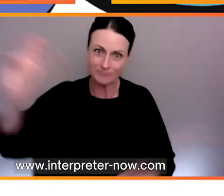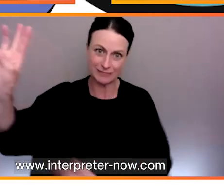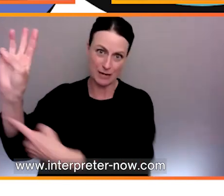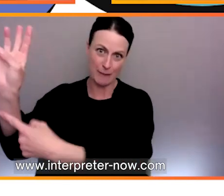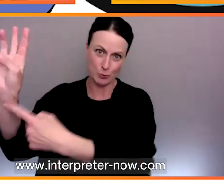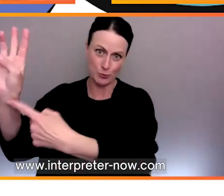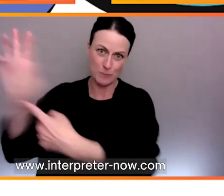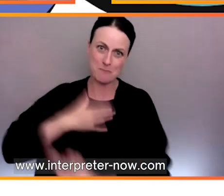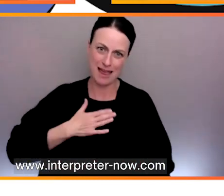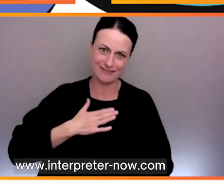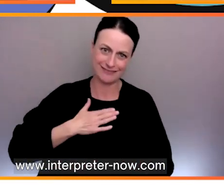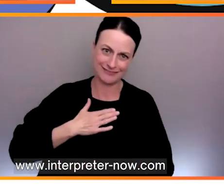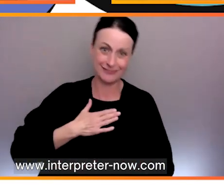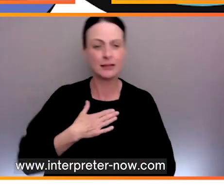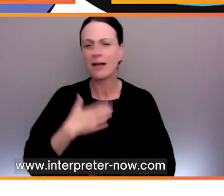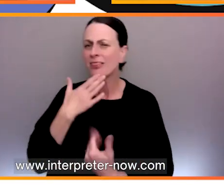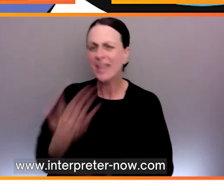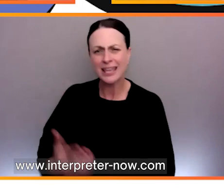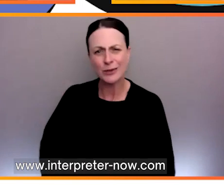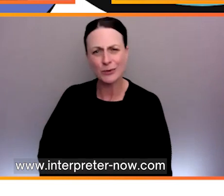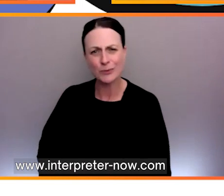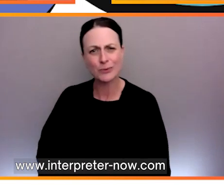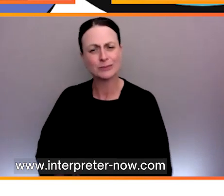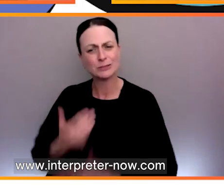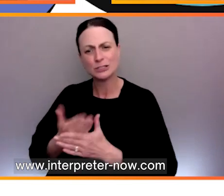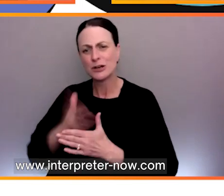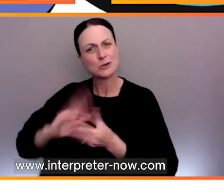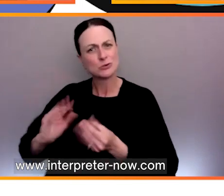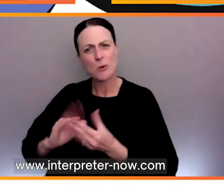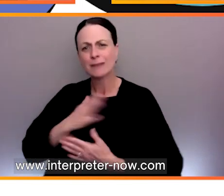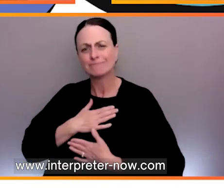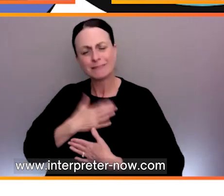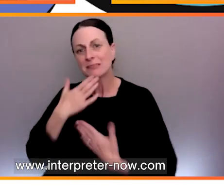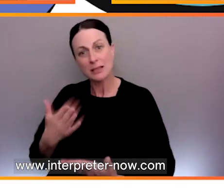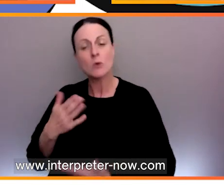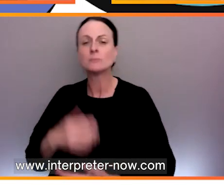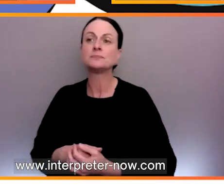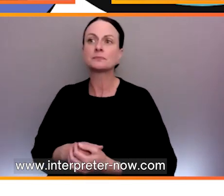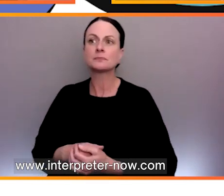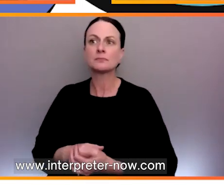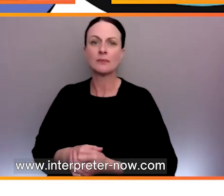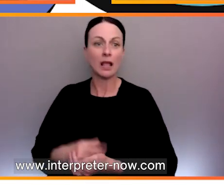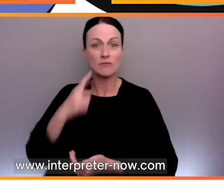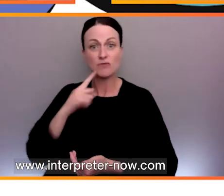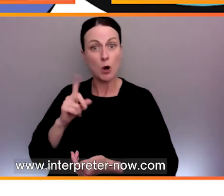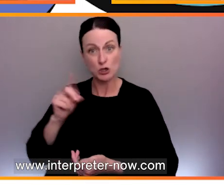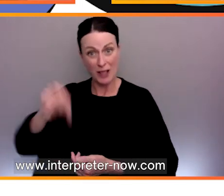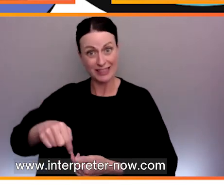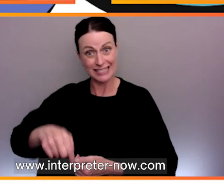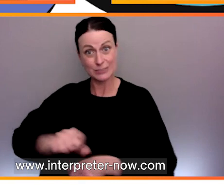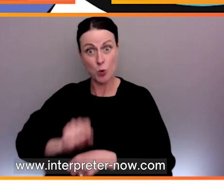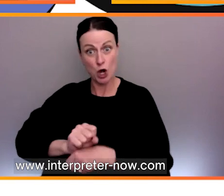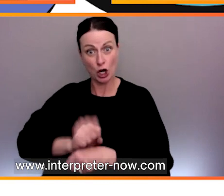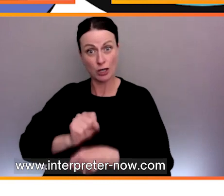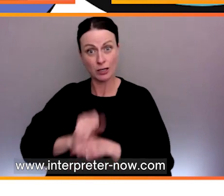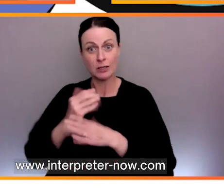to share your knowledge and raising awareness and appreciate this conversation. Oh, thank you. I appreciate what